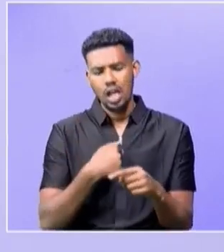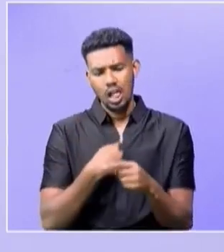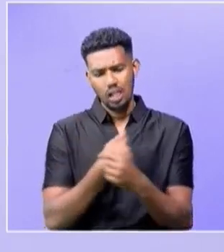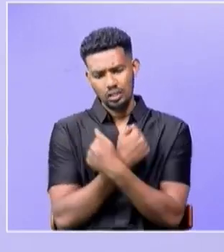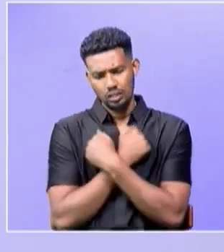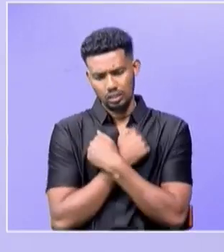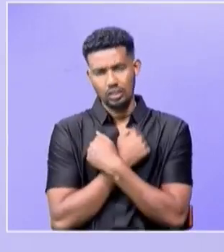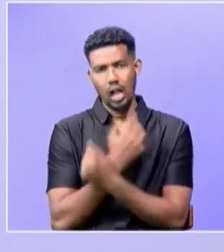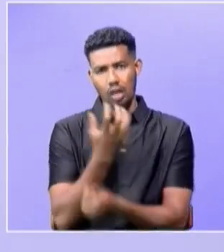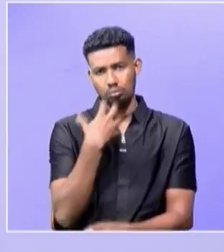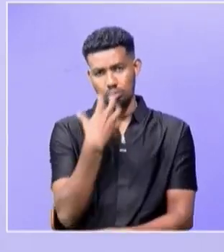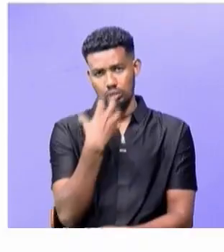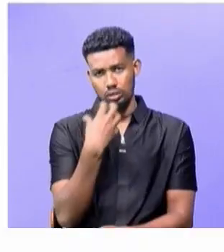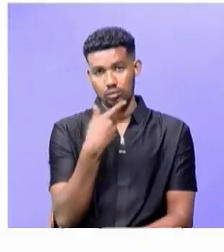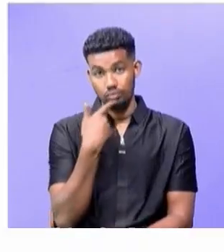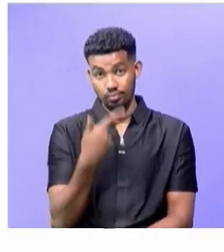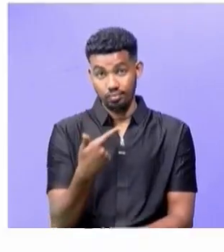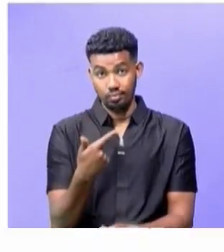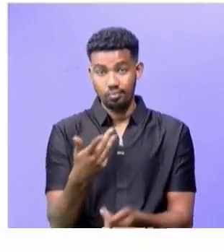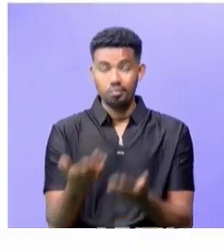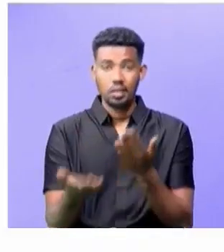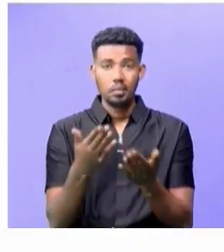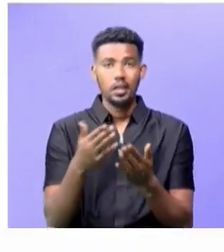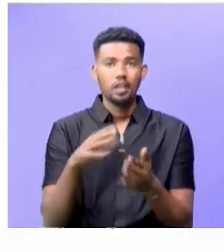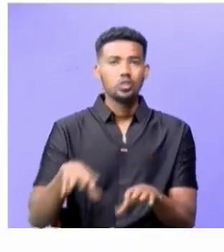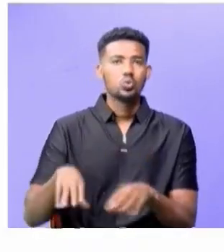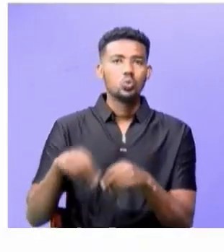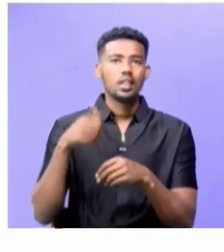apple. Let us say student A or Abel.